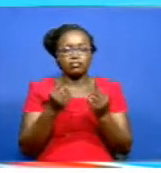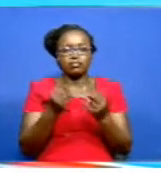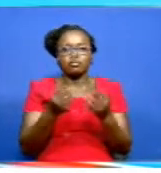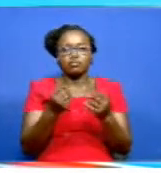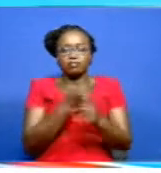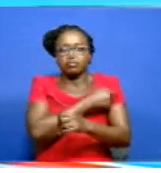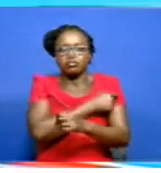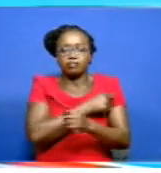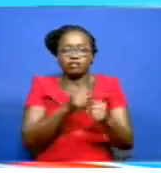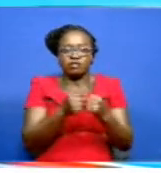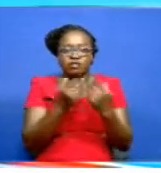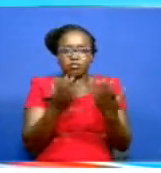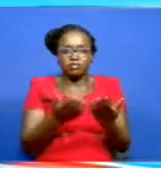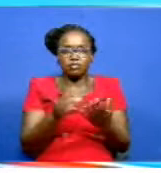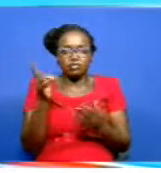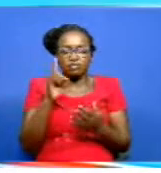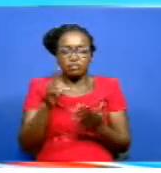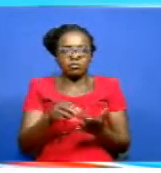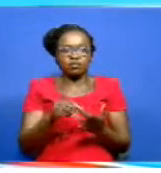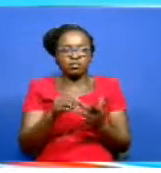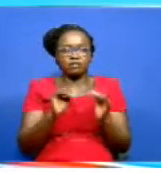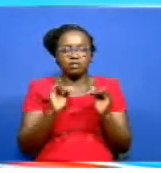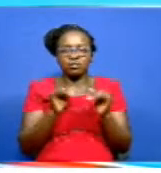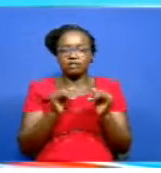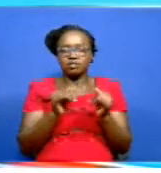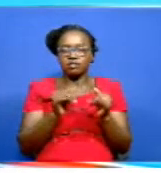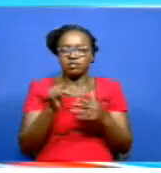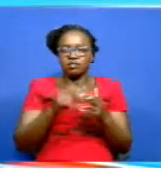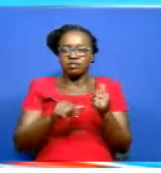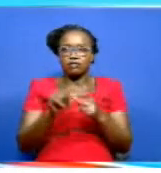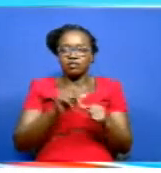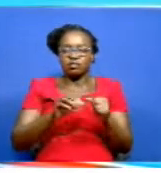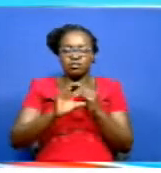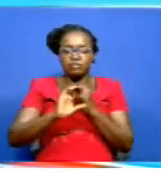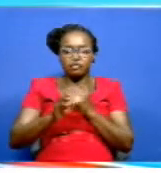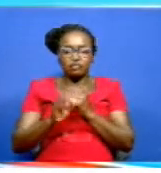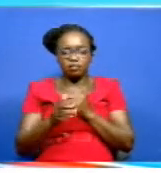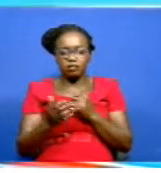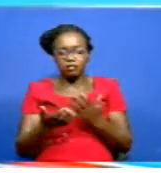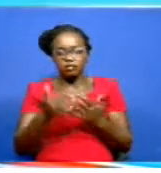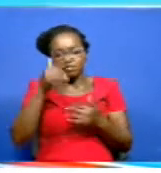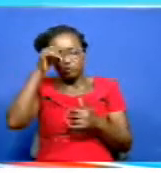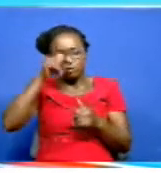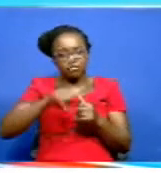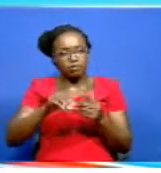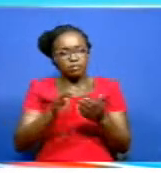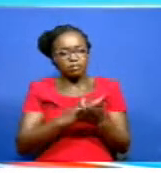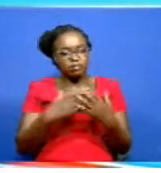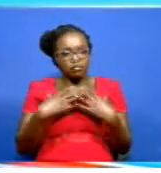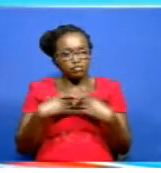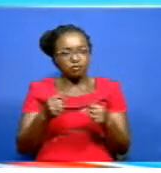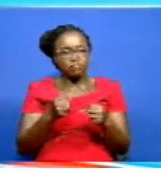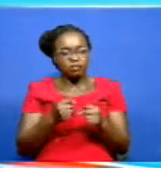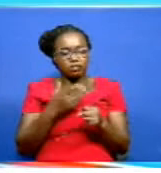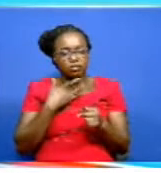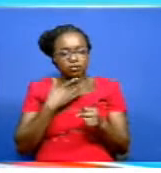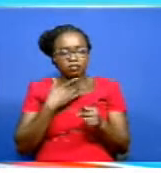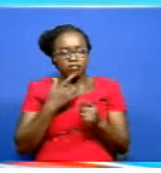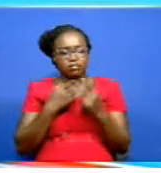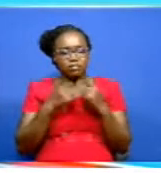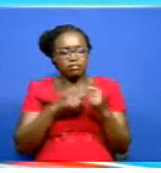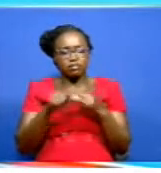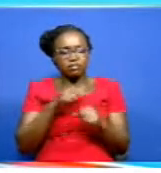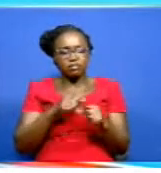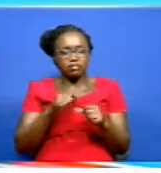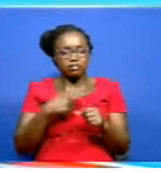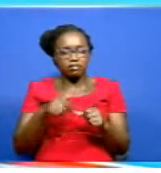happening here in Nairobi, and especially in the media. What about the counties? I remember some health unions had talked about we were